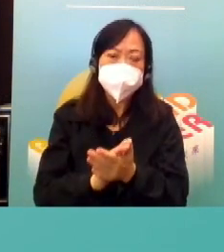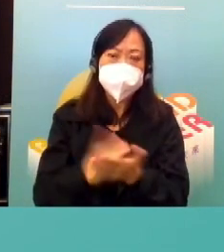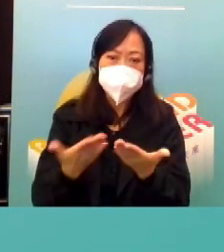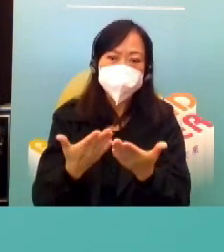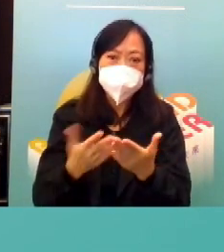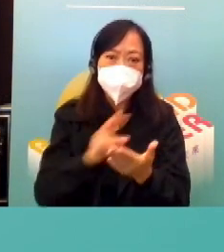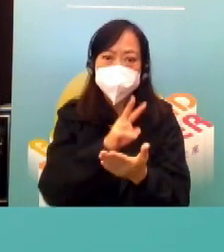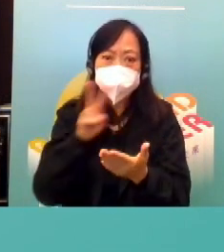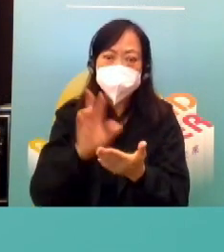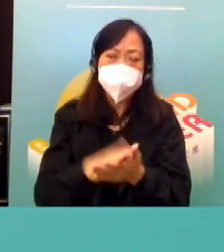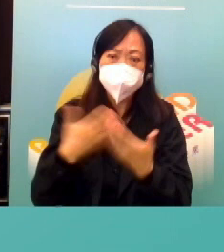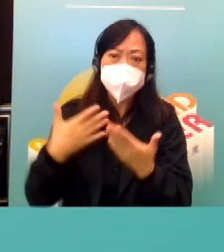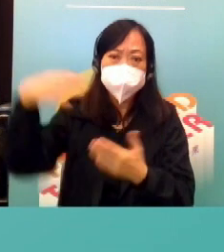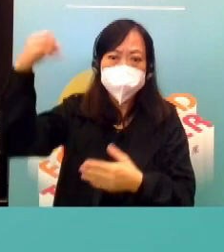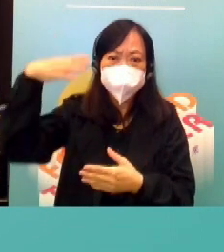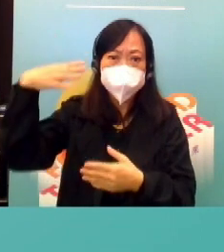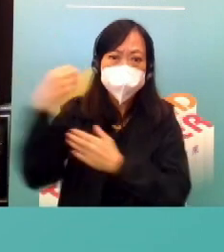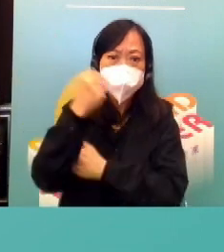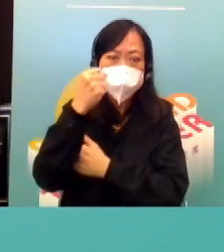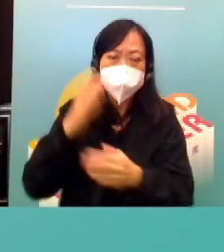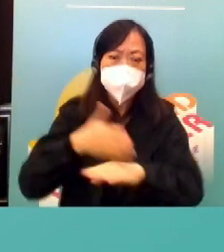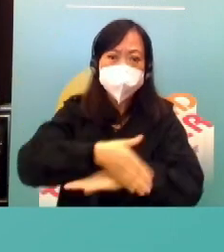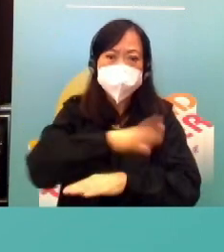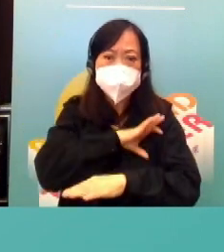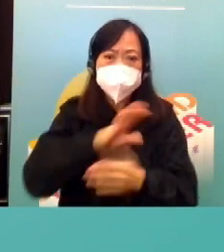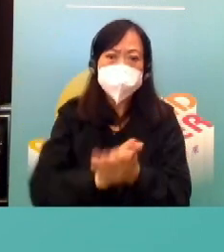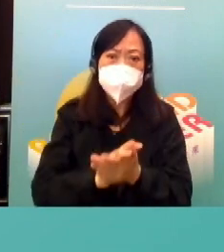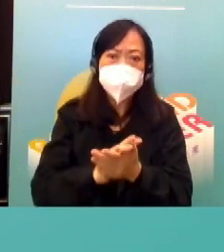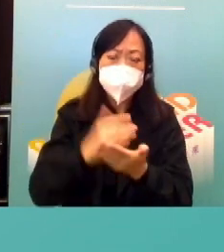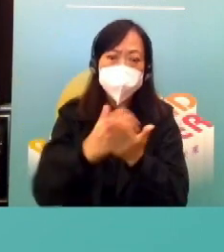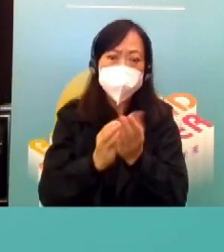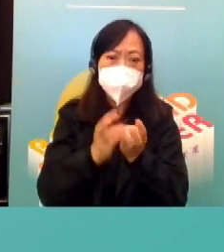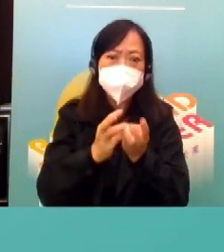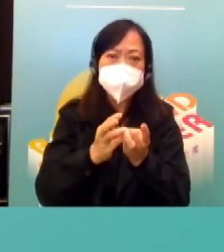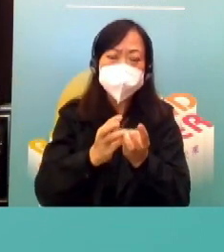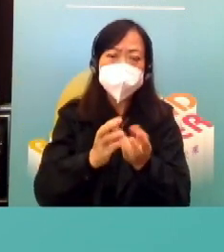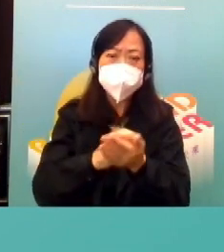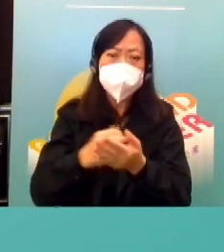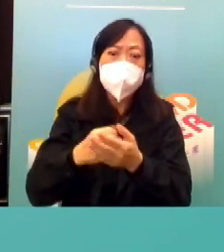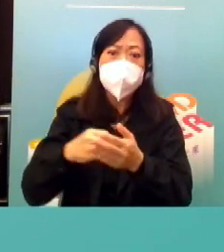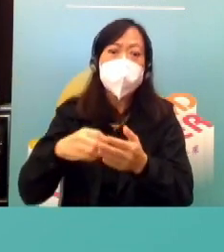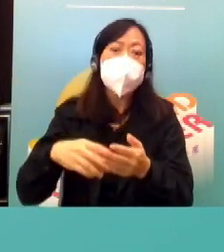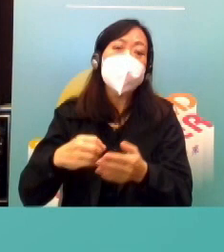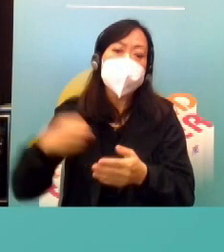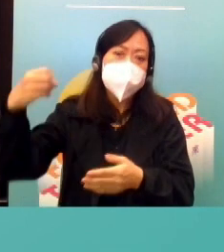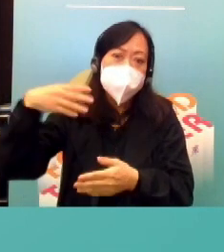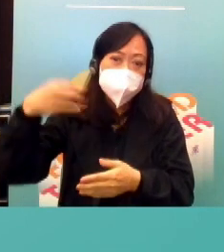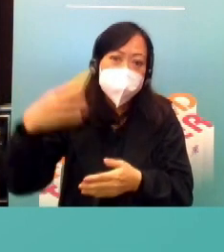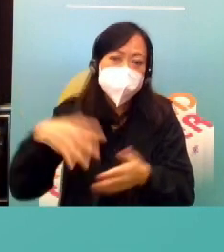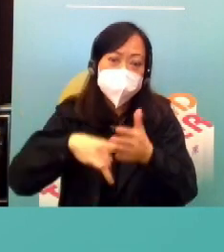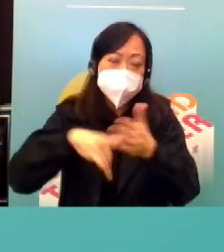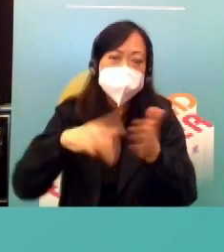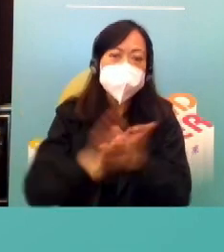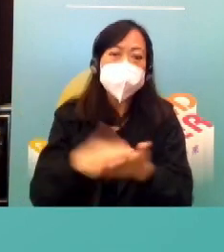resources, not just as a private. And this serves also to generate